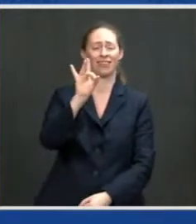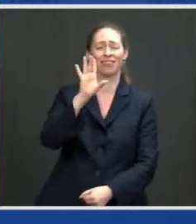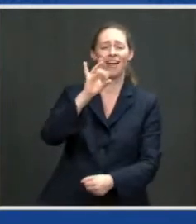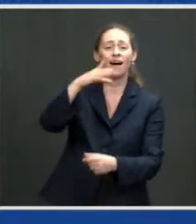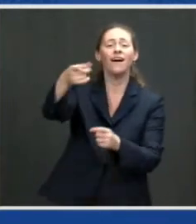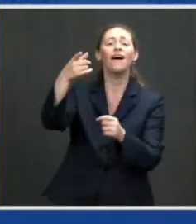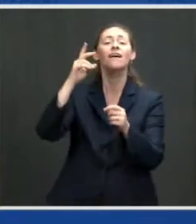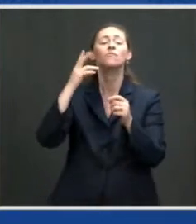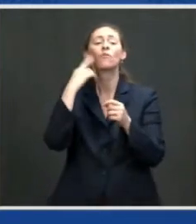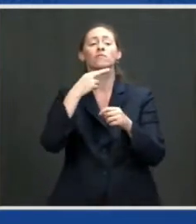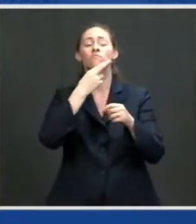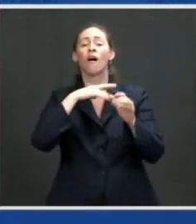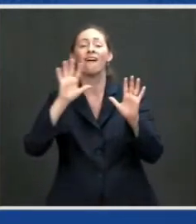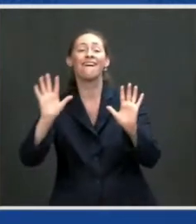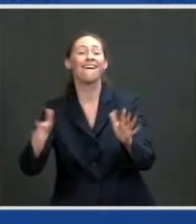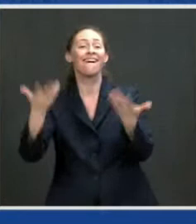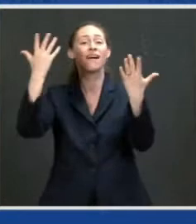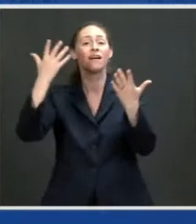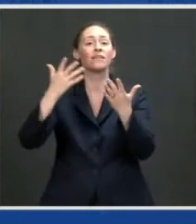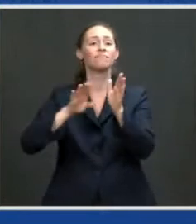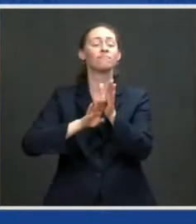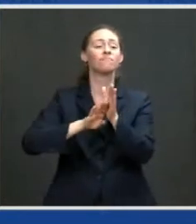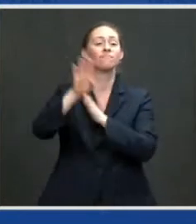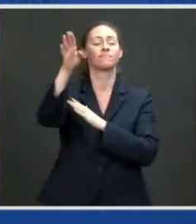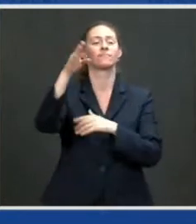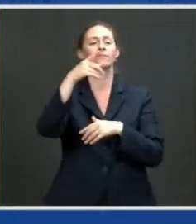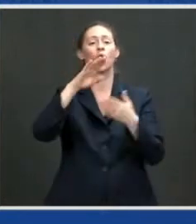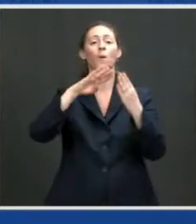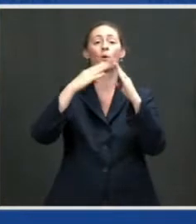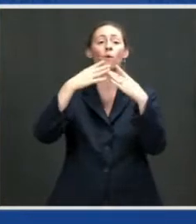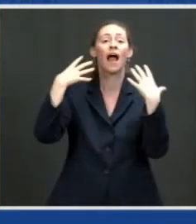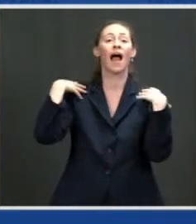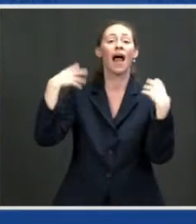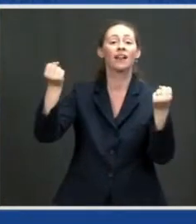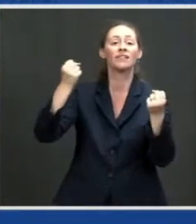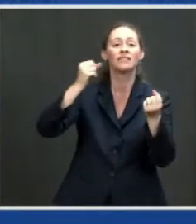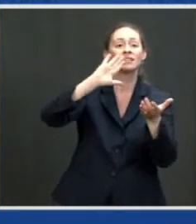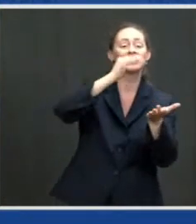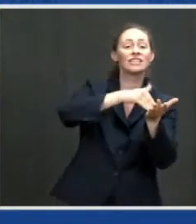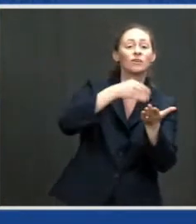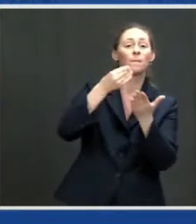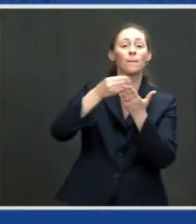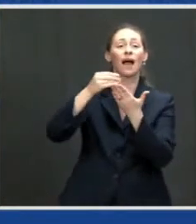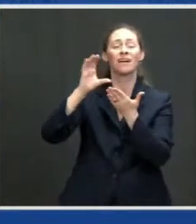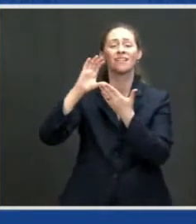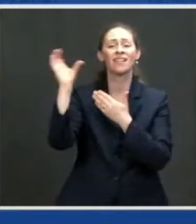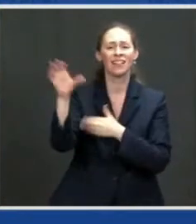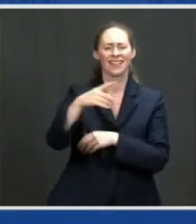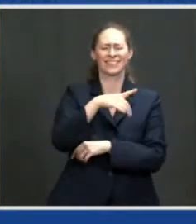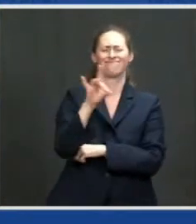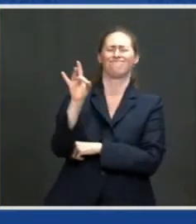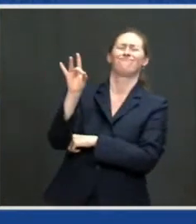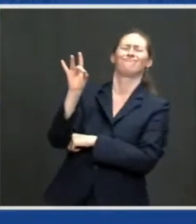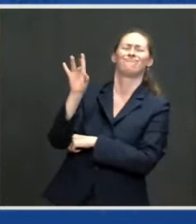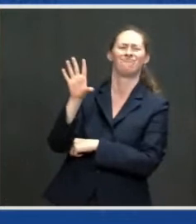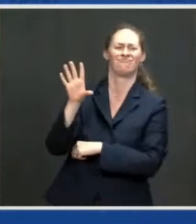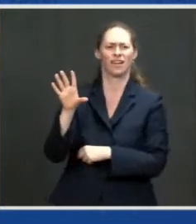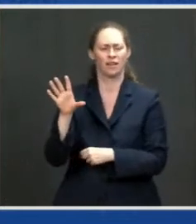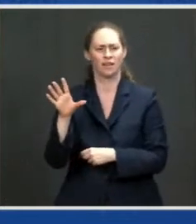touted grants to community health care centers. Touted, I mean, some people have no